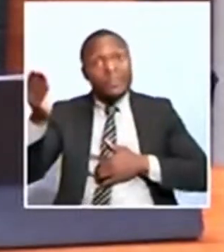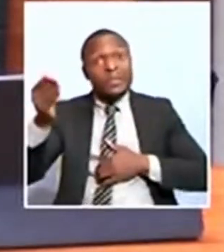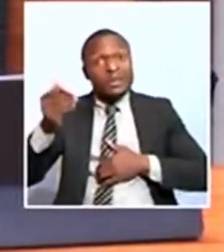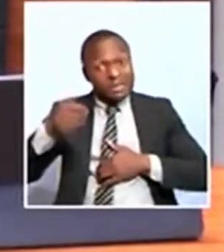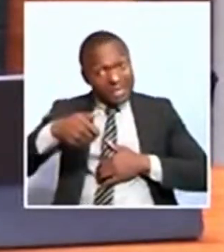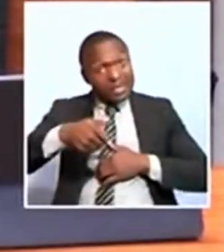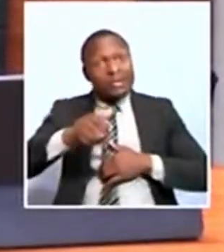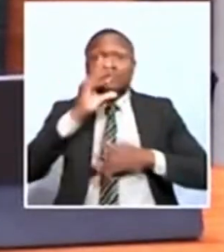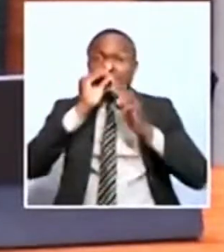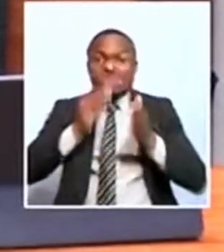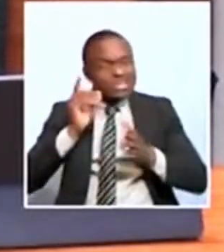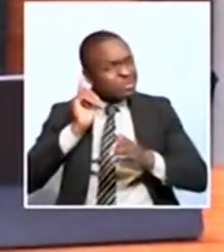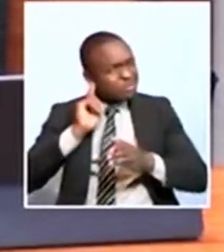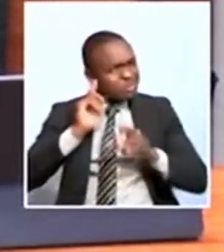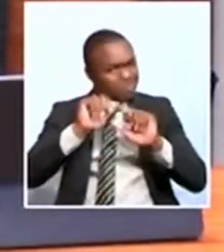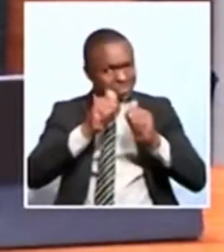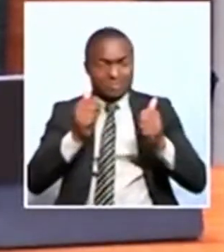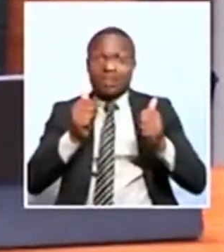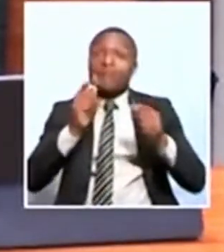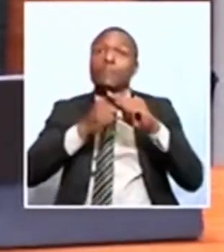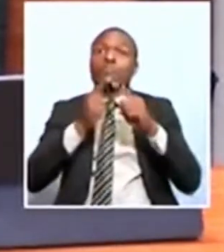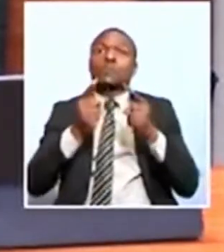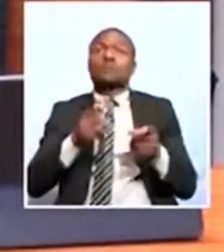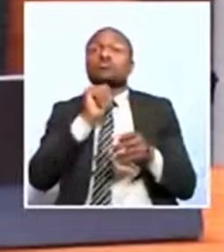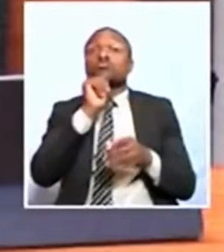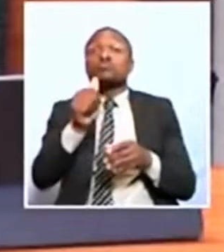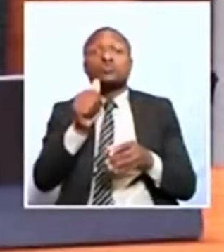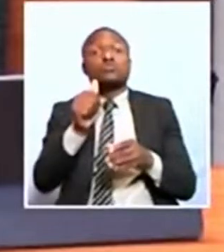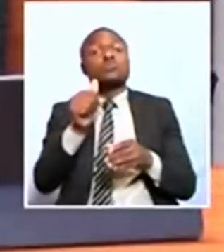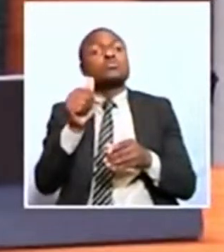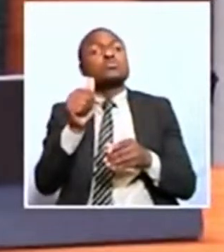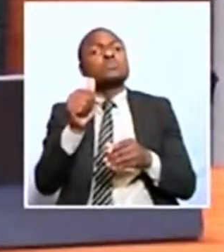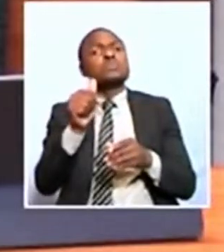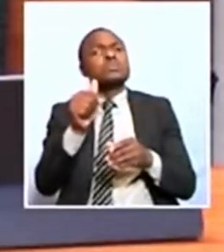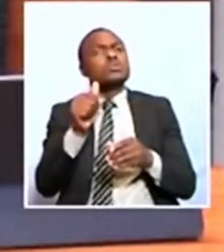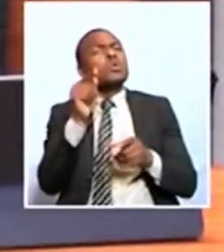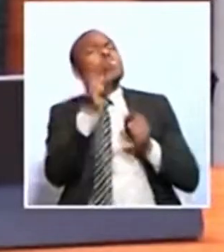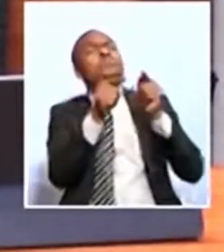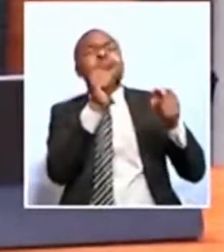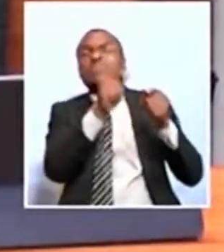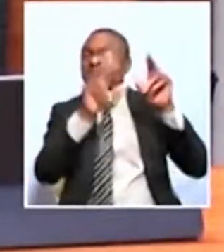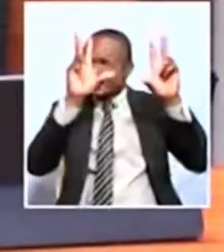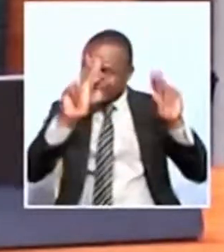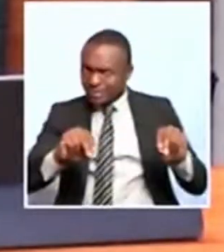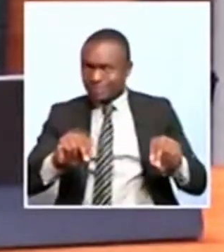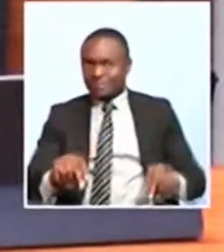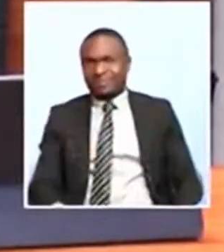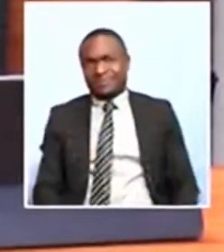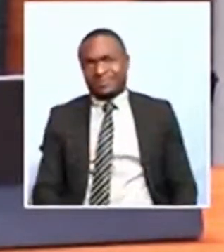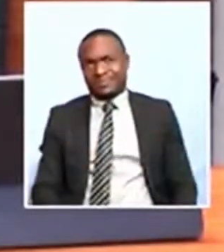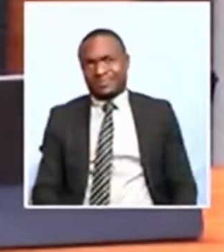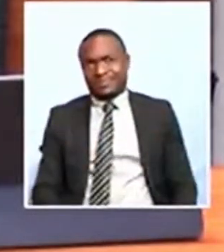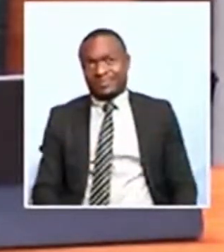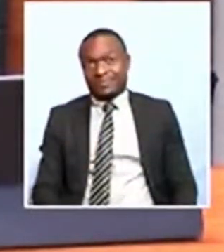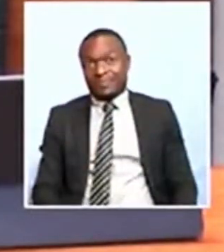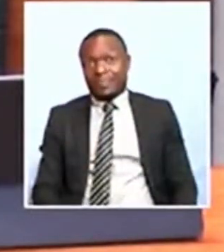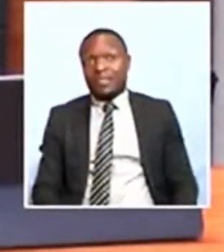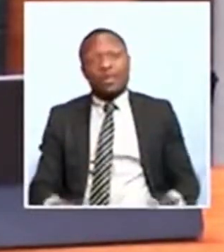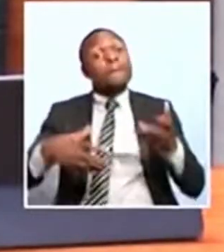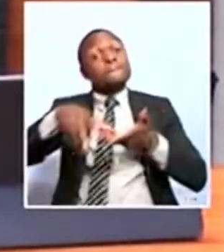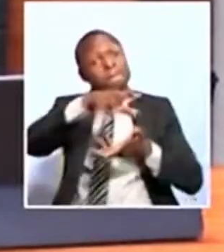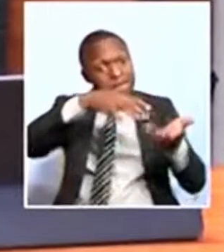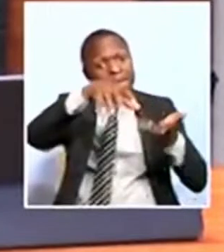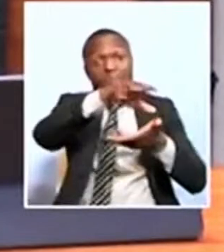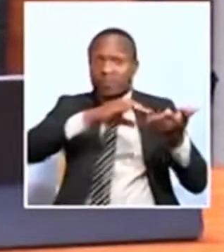order. Yes, but you don't have to react in such a way. Otherwise, there will be chaos in the